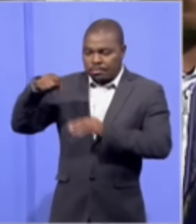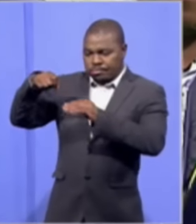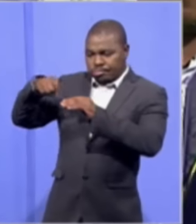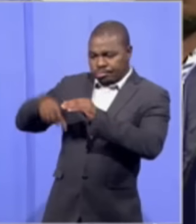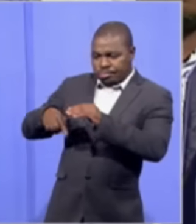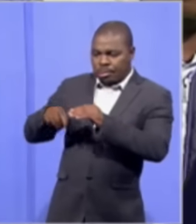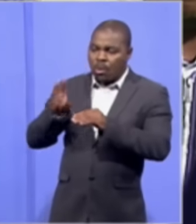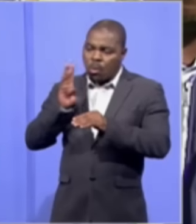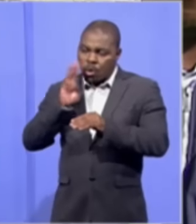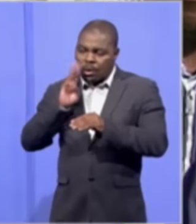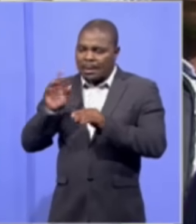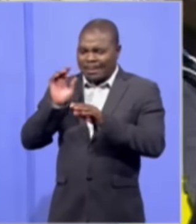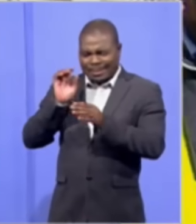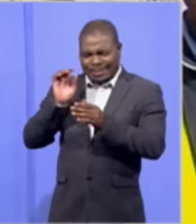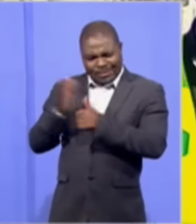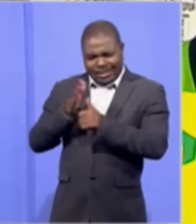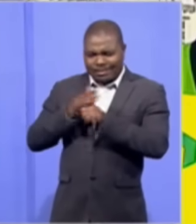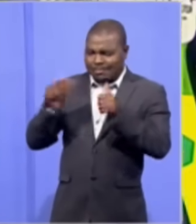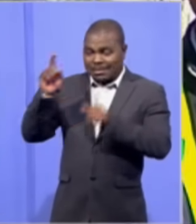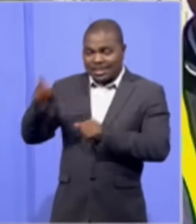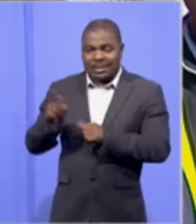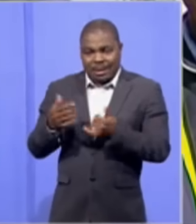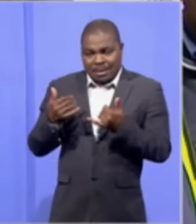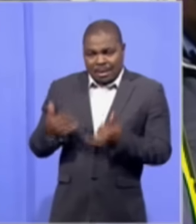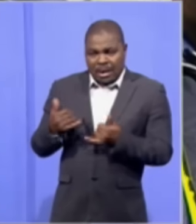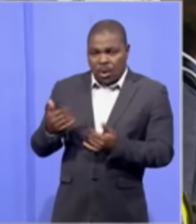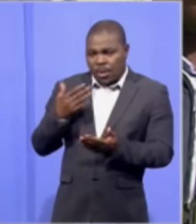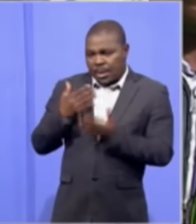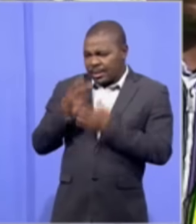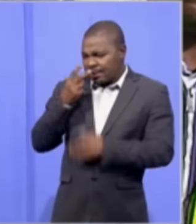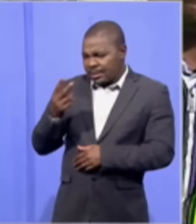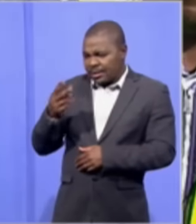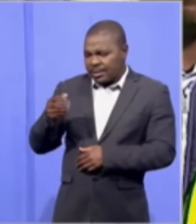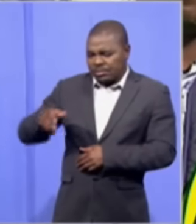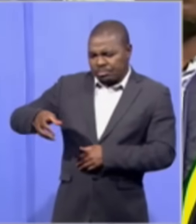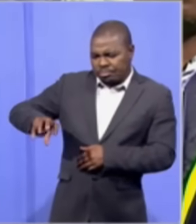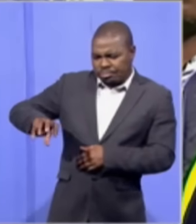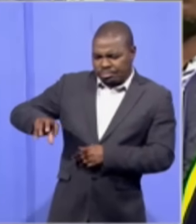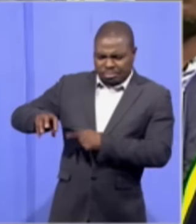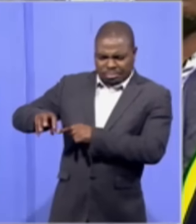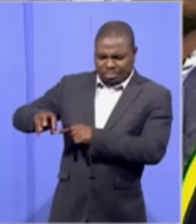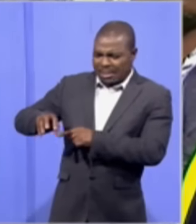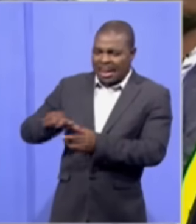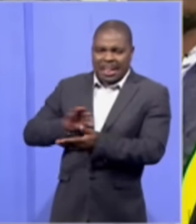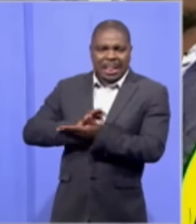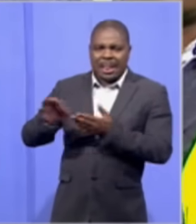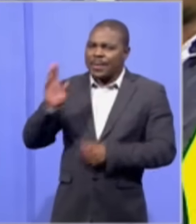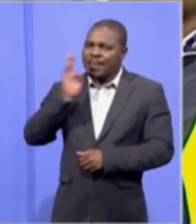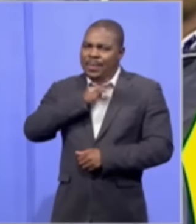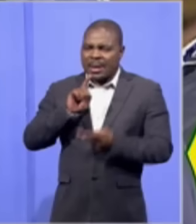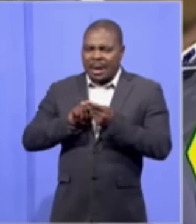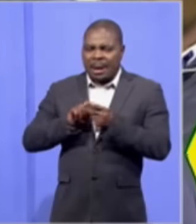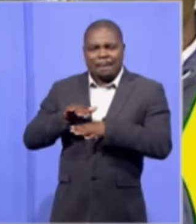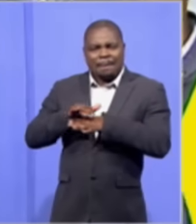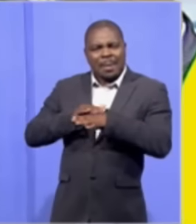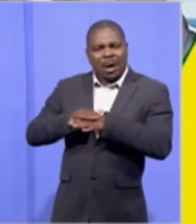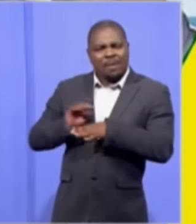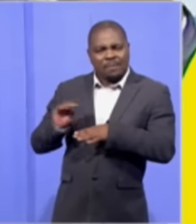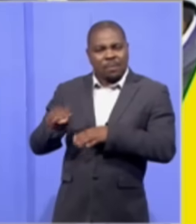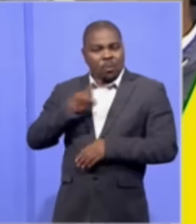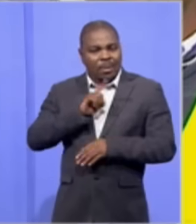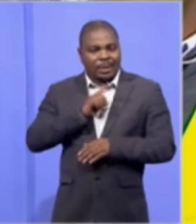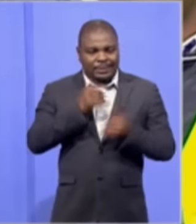ba nwe metsi a lokileng hona jwale ba tla re ha ba wa bula ba fihle metsi ana a sa hlweka ana le bo brown nyana hobane a